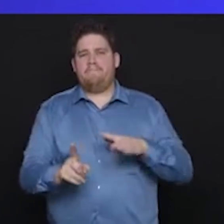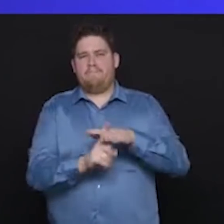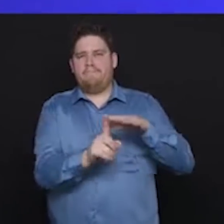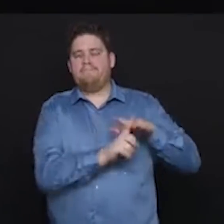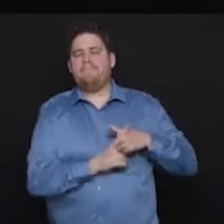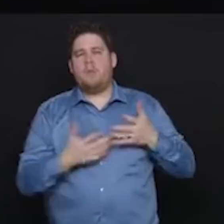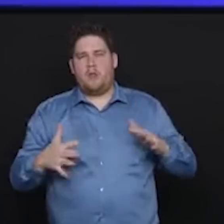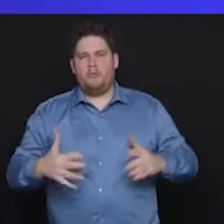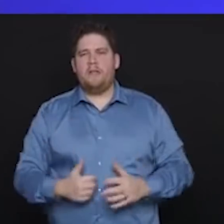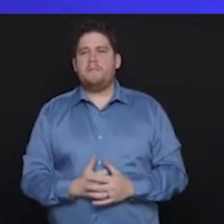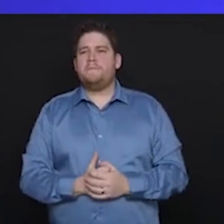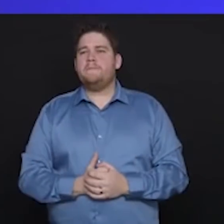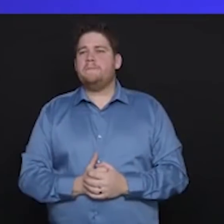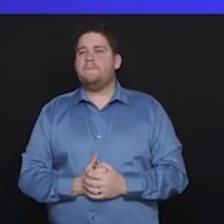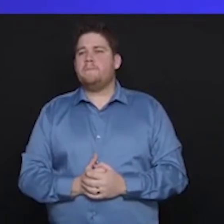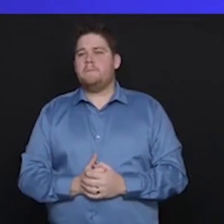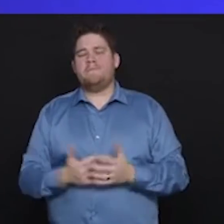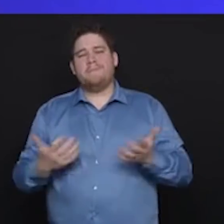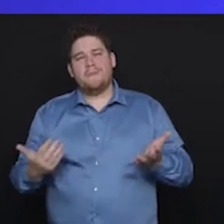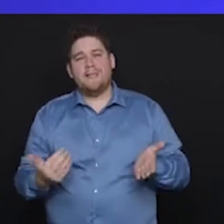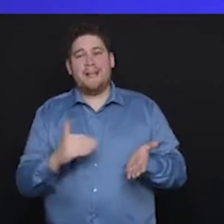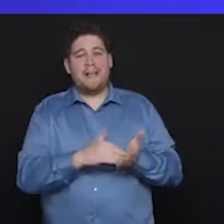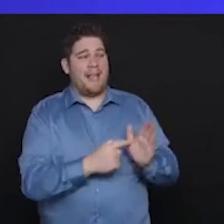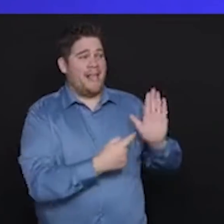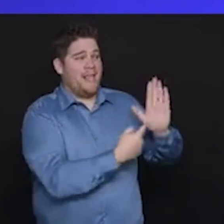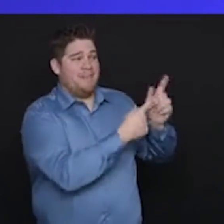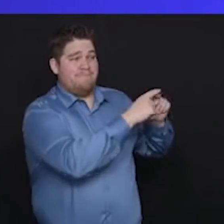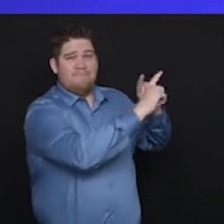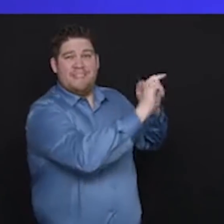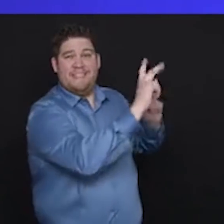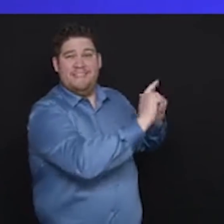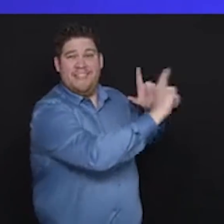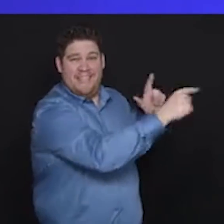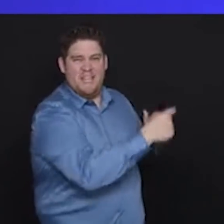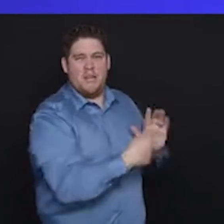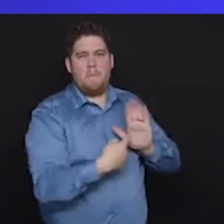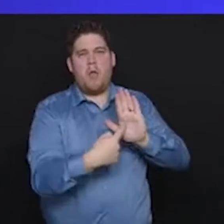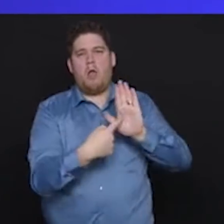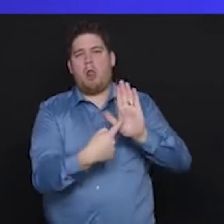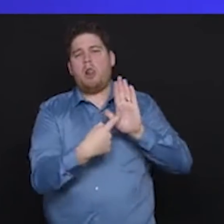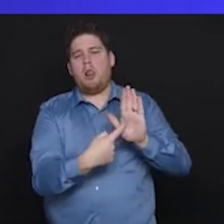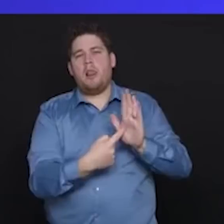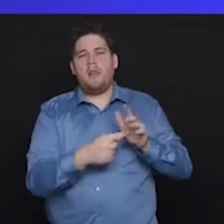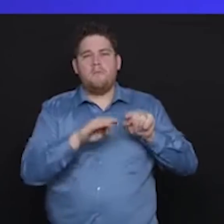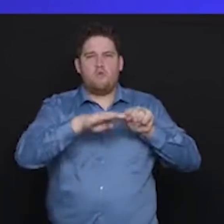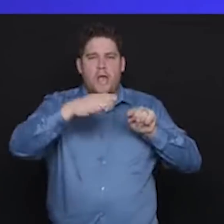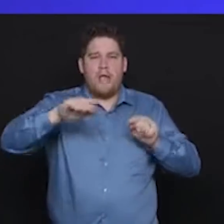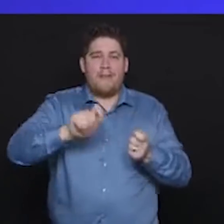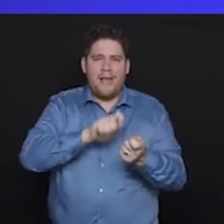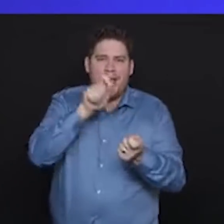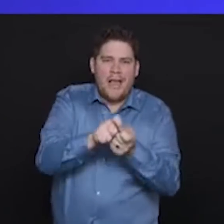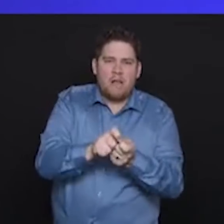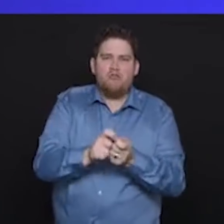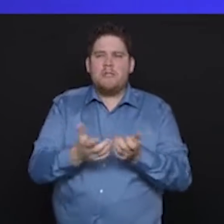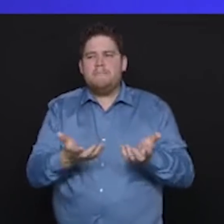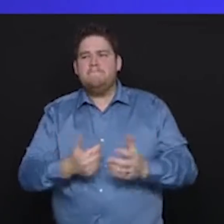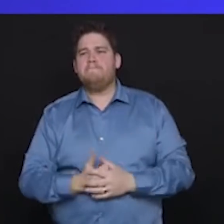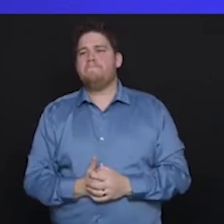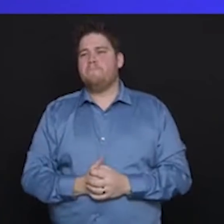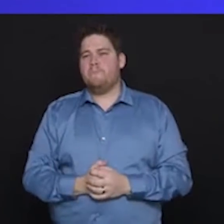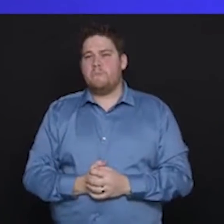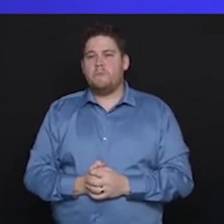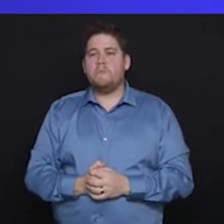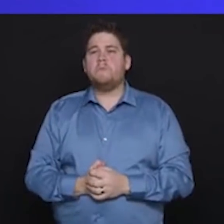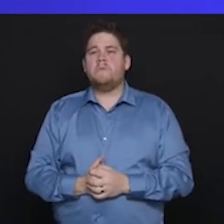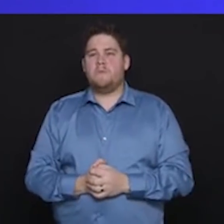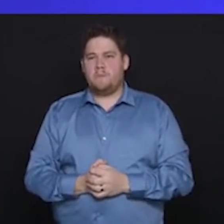models. So our testing strategy has been to test widely, and we know that there's transmission happening in